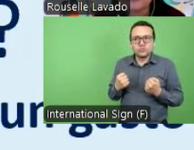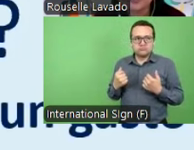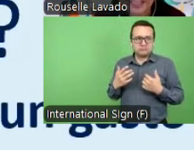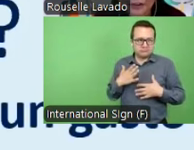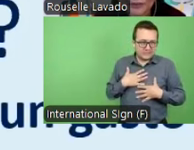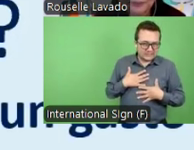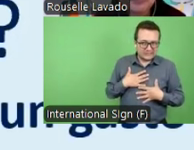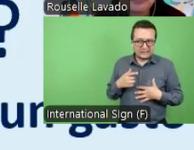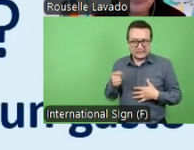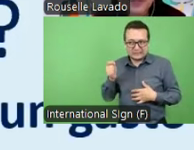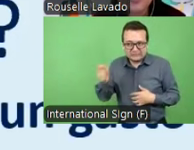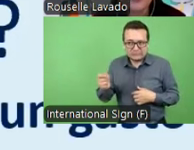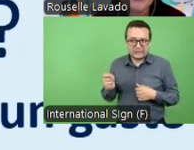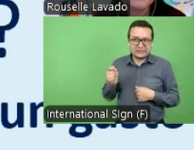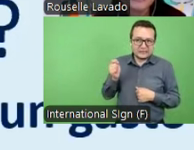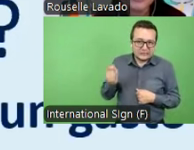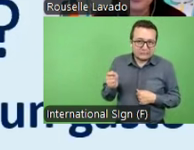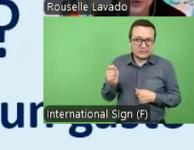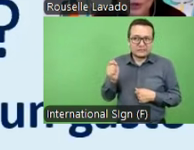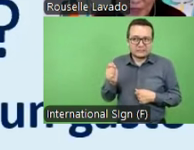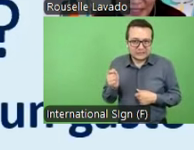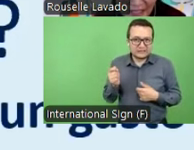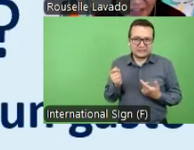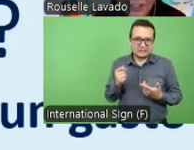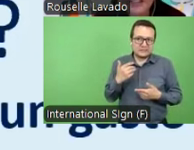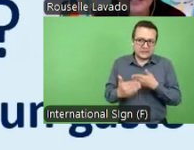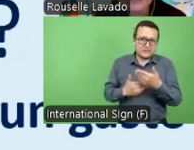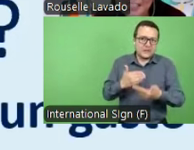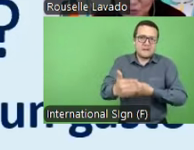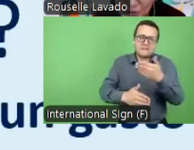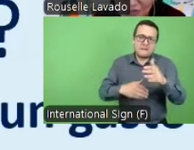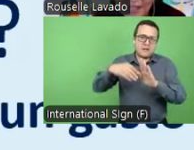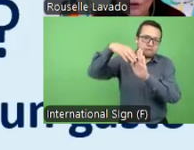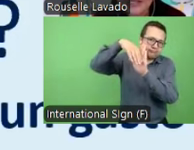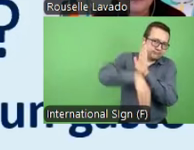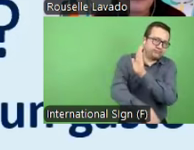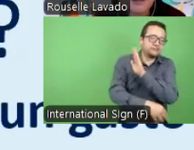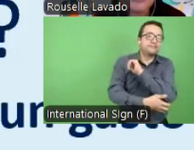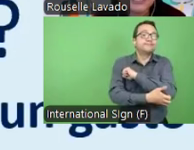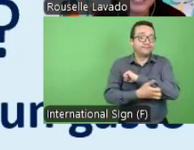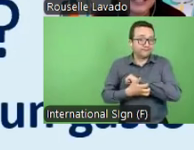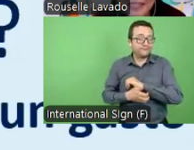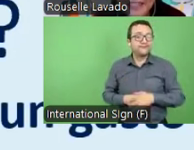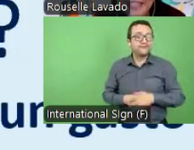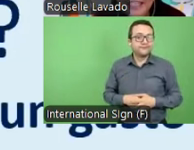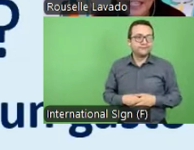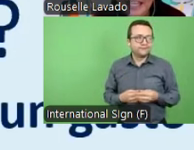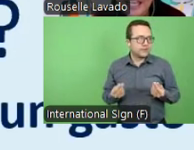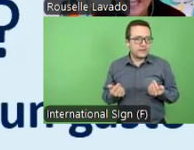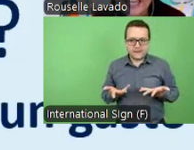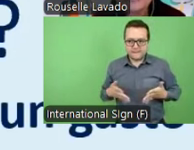paying for care. Whether it's foregoing care, catastrophic, or impoverishing